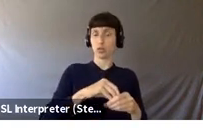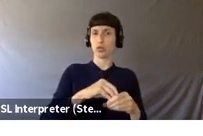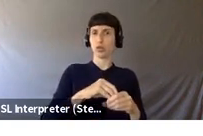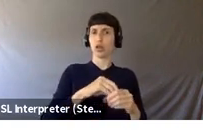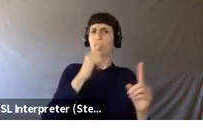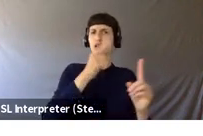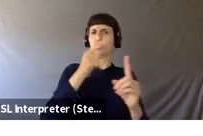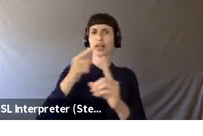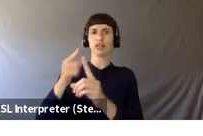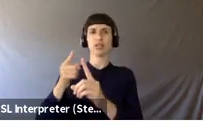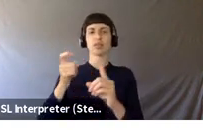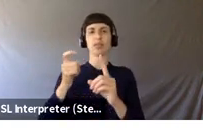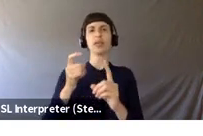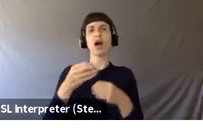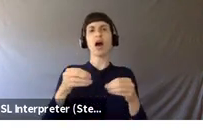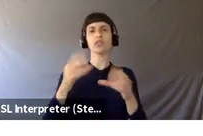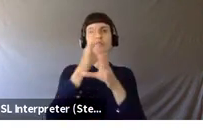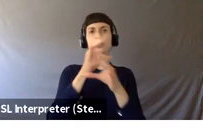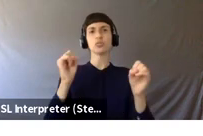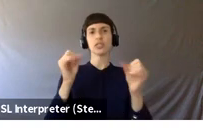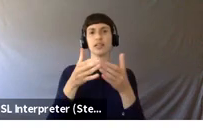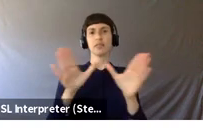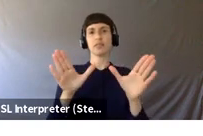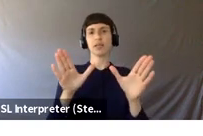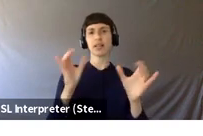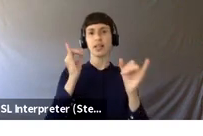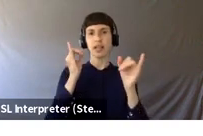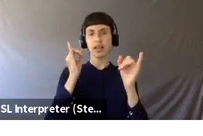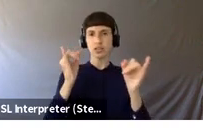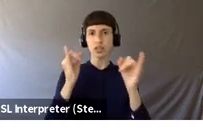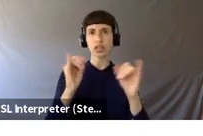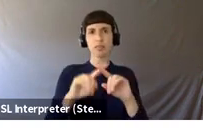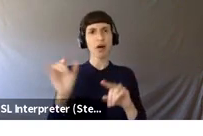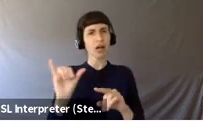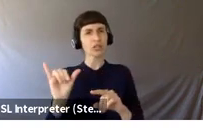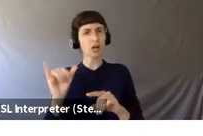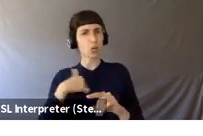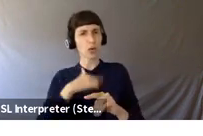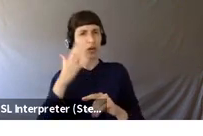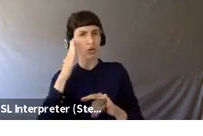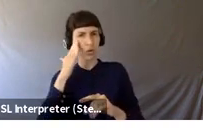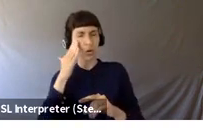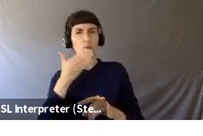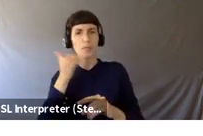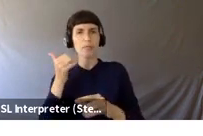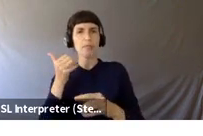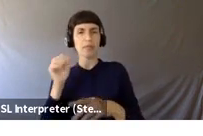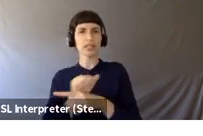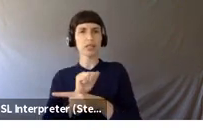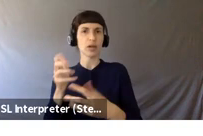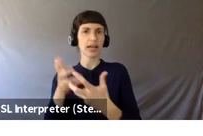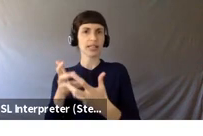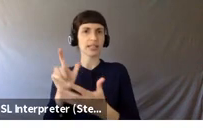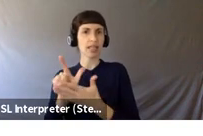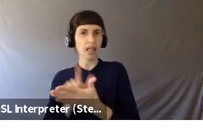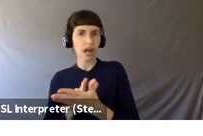of Public Instruction, but also what we know by best practices and what law says we should be doing. So remember those instructional frameworks, the universal design